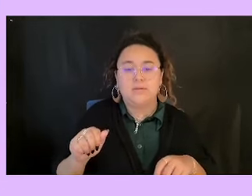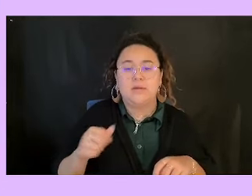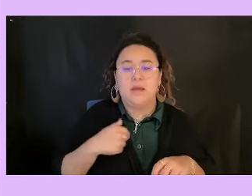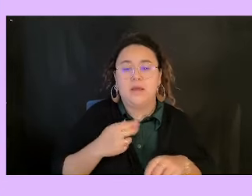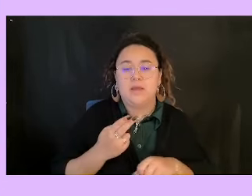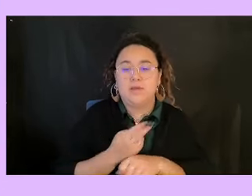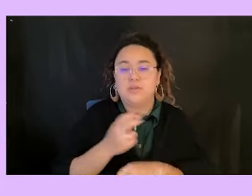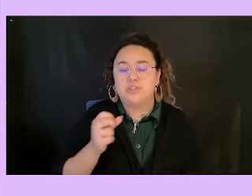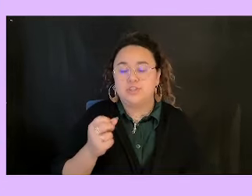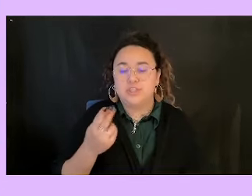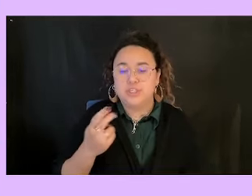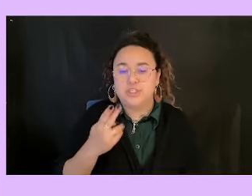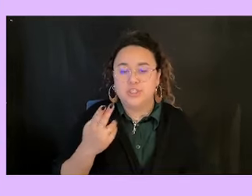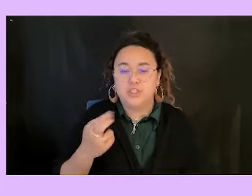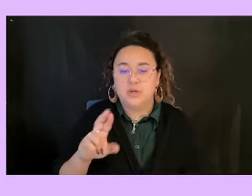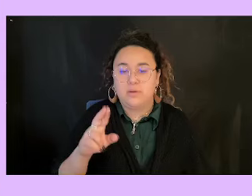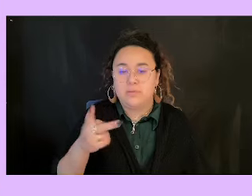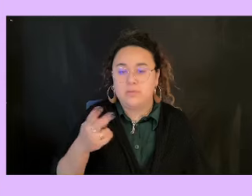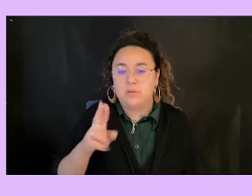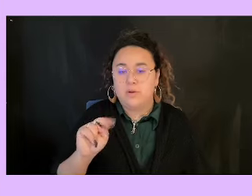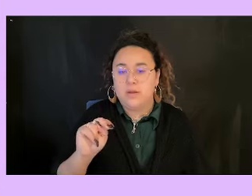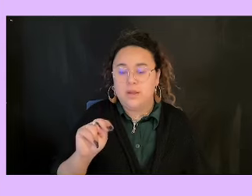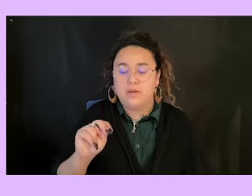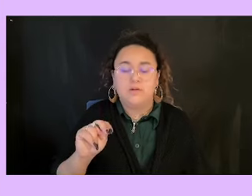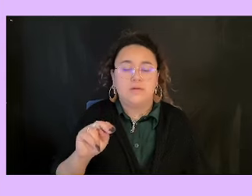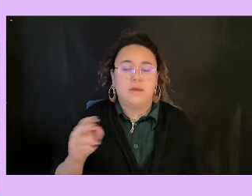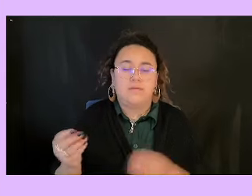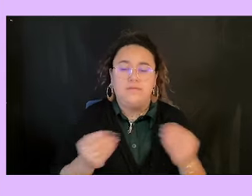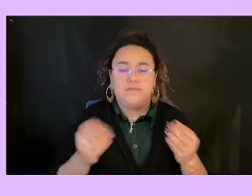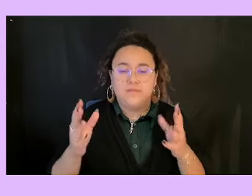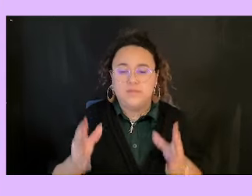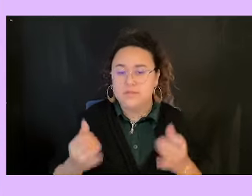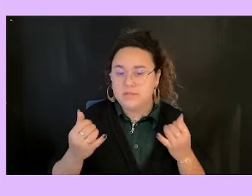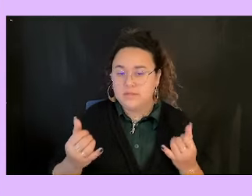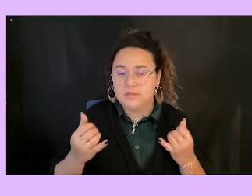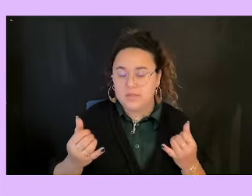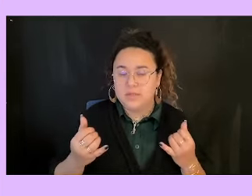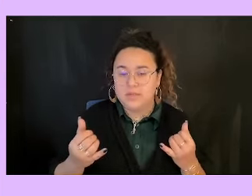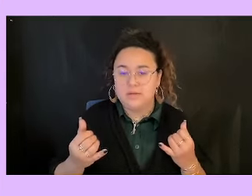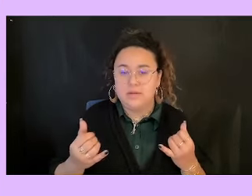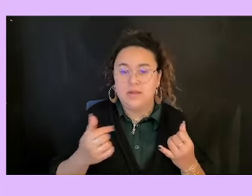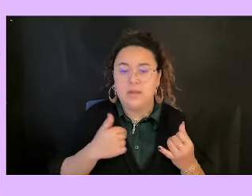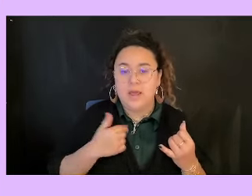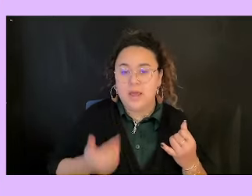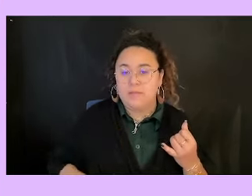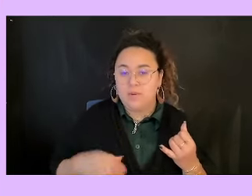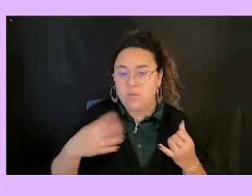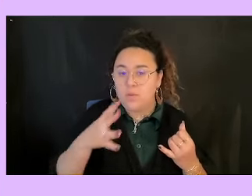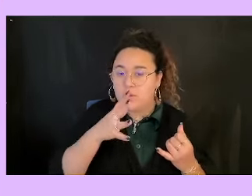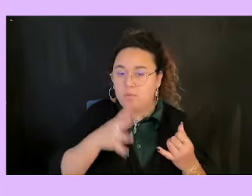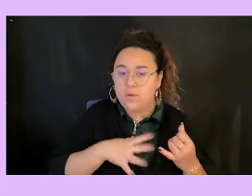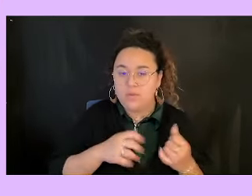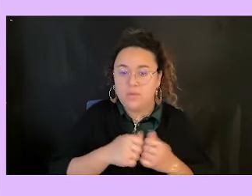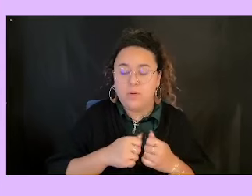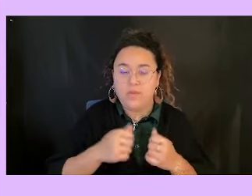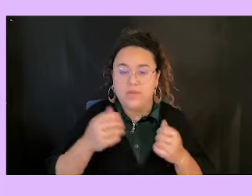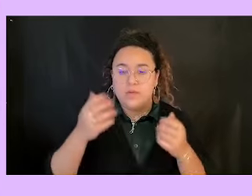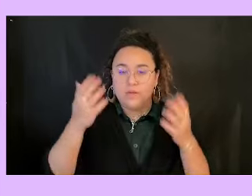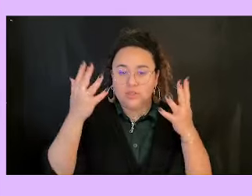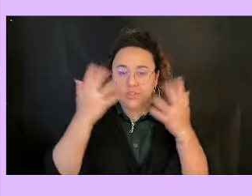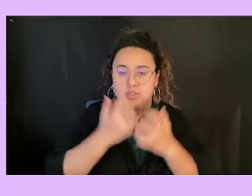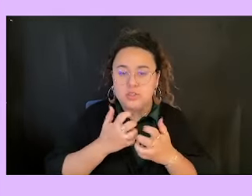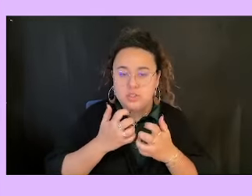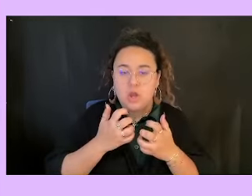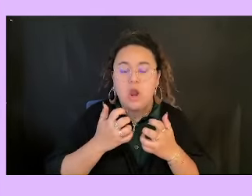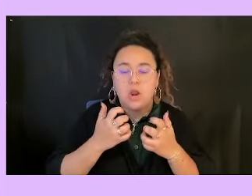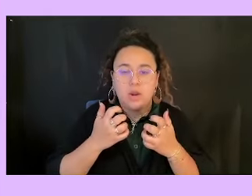her pronouns. I am your facilitator today. And I am a white woman with dark blonde hair with a little shocky